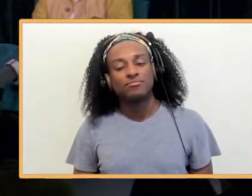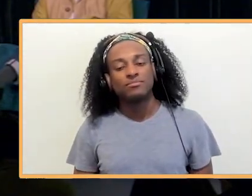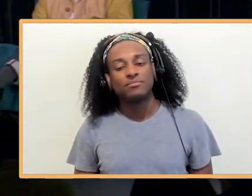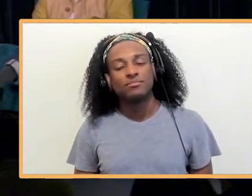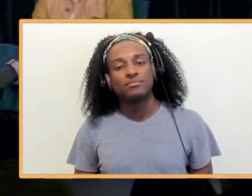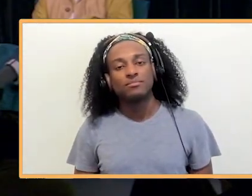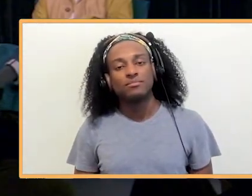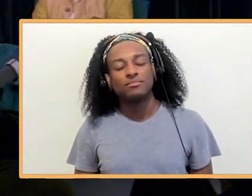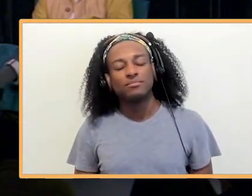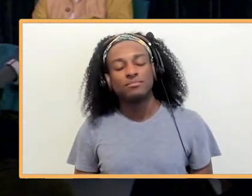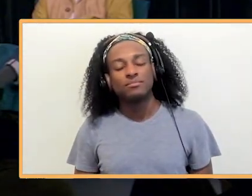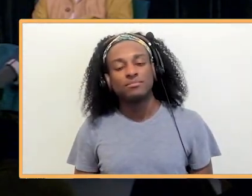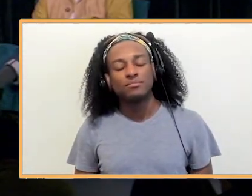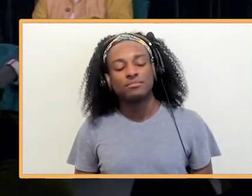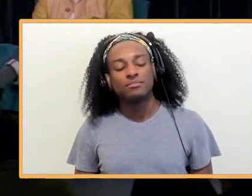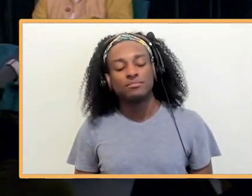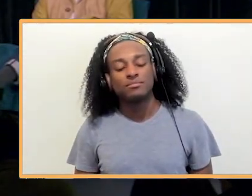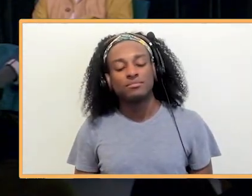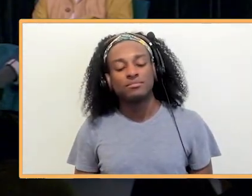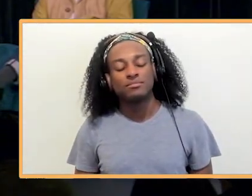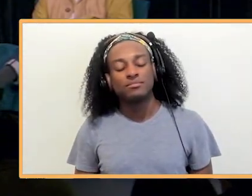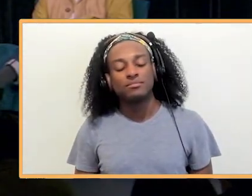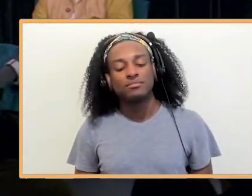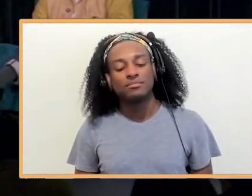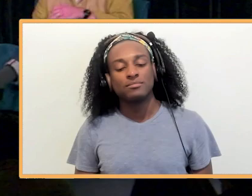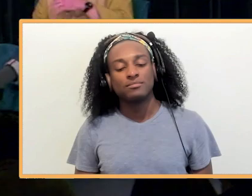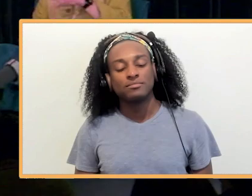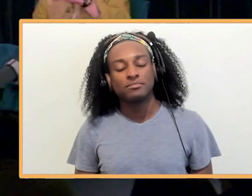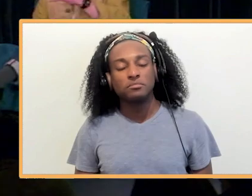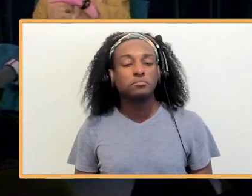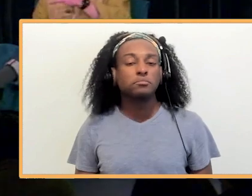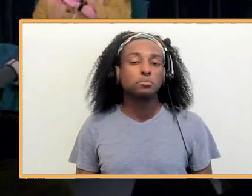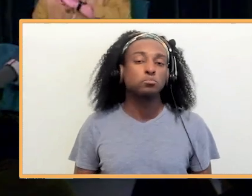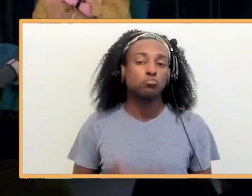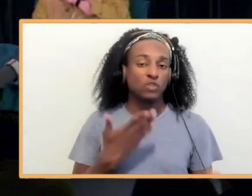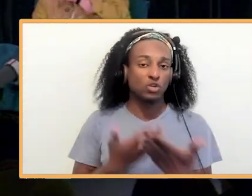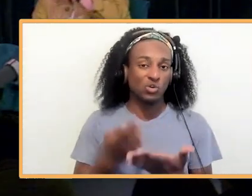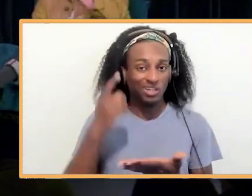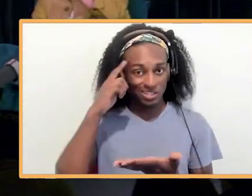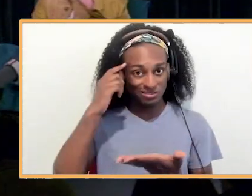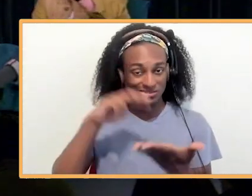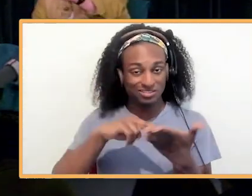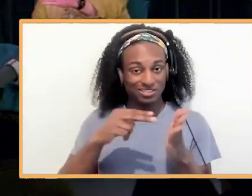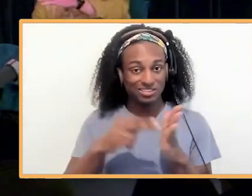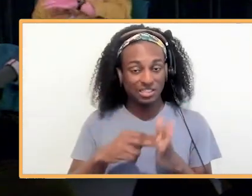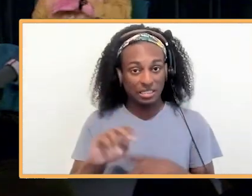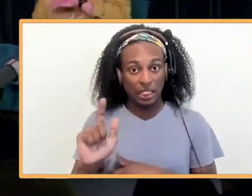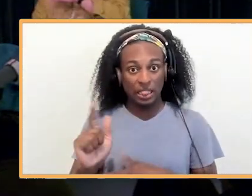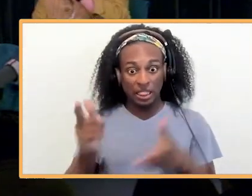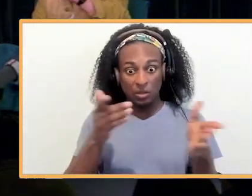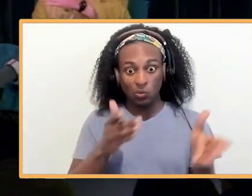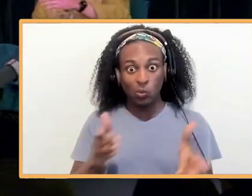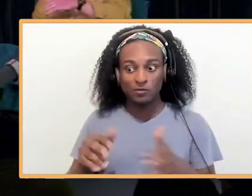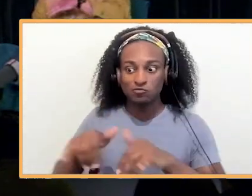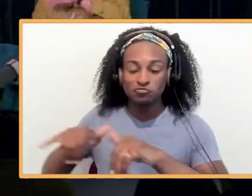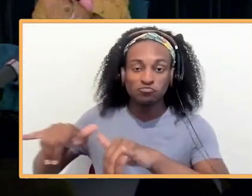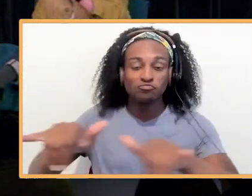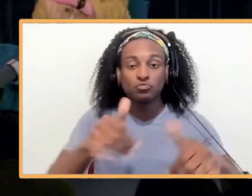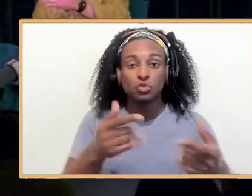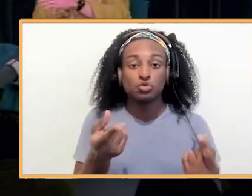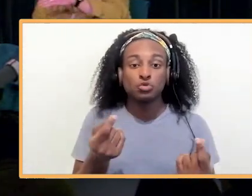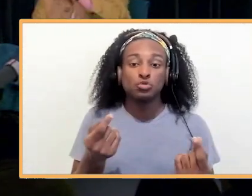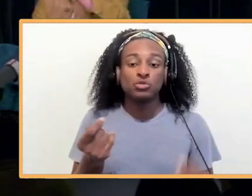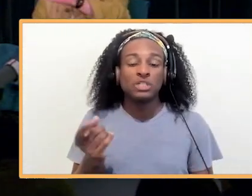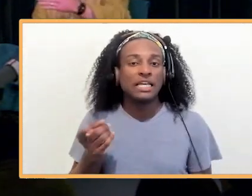a common thing among well-intended liberals. They withhold support, they withhold allyship, they